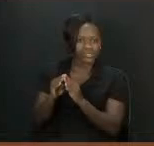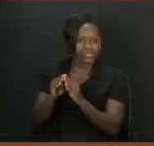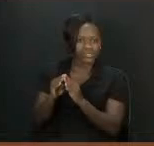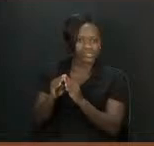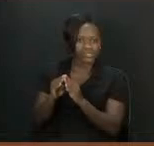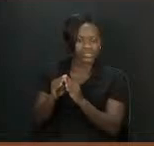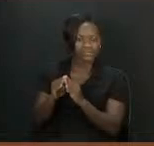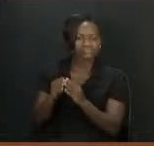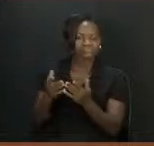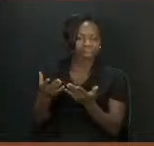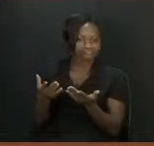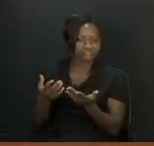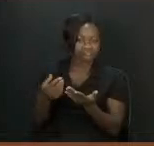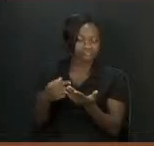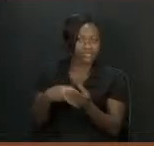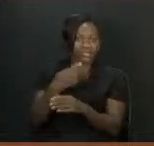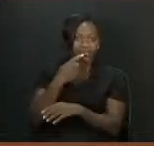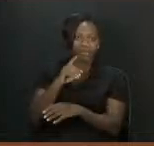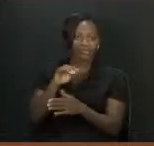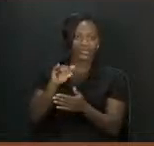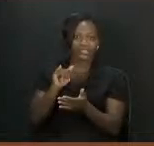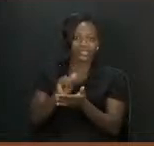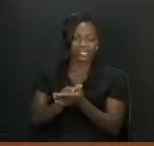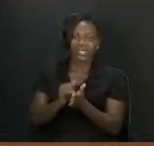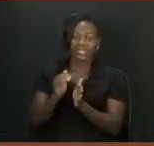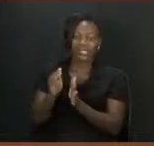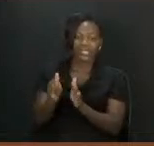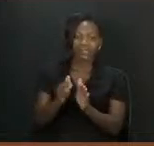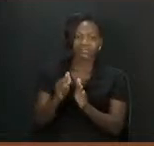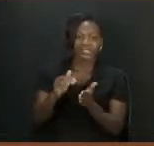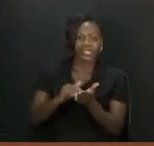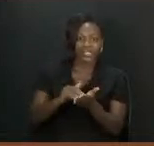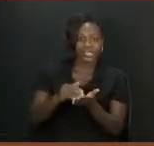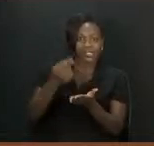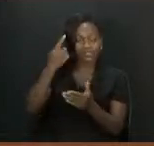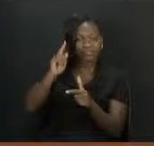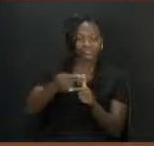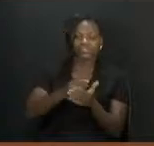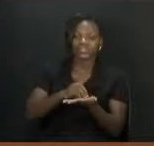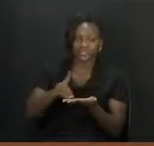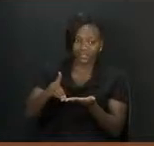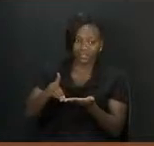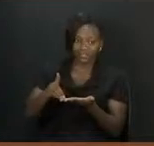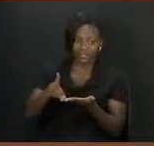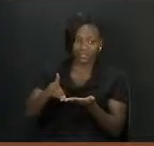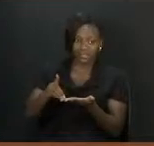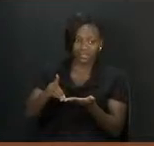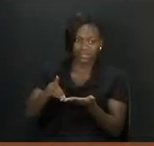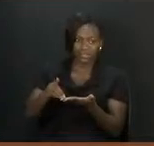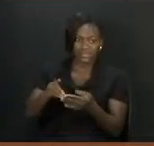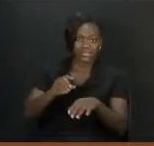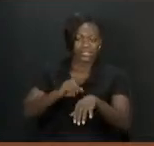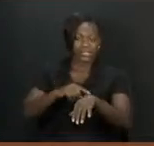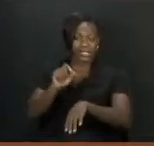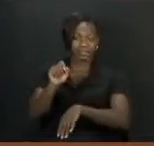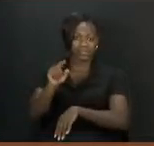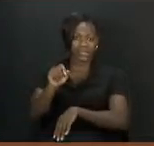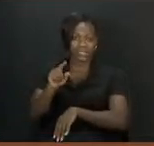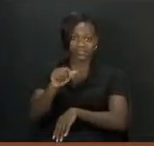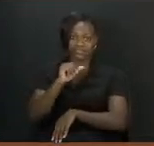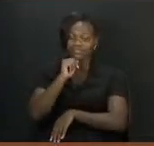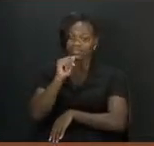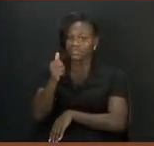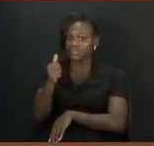direct that he should be rescheduled for next week at 11, not at